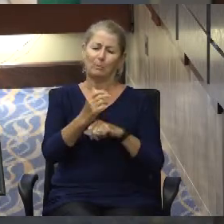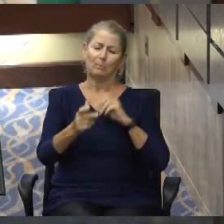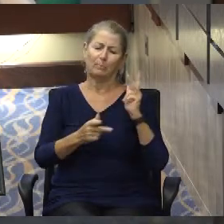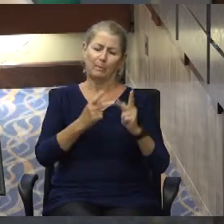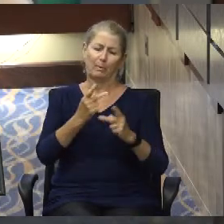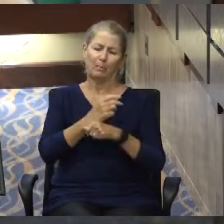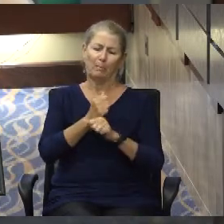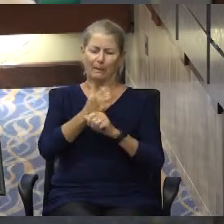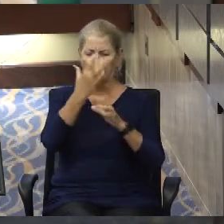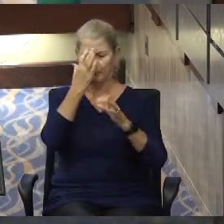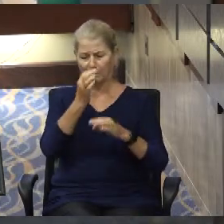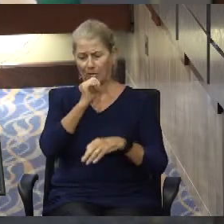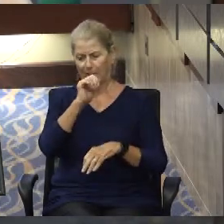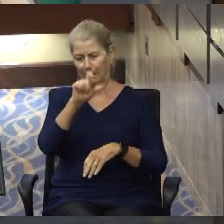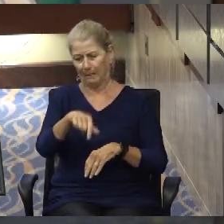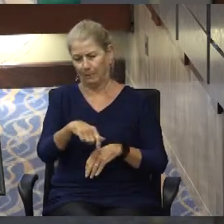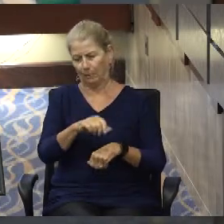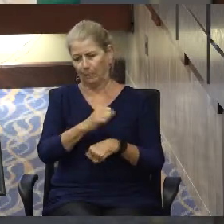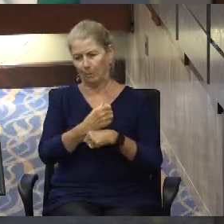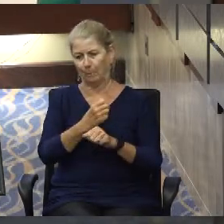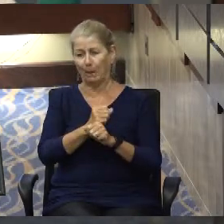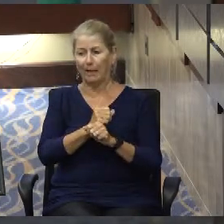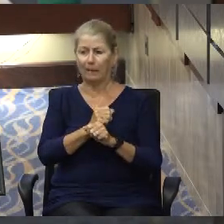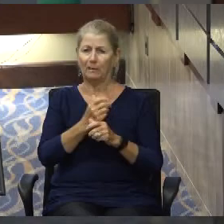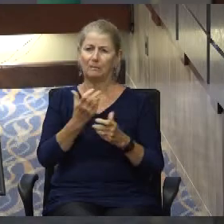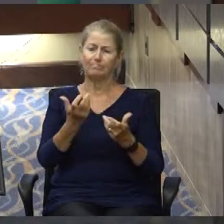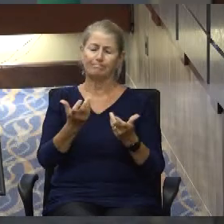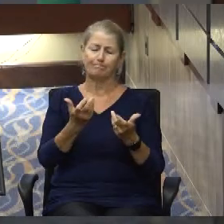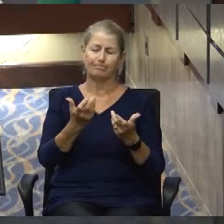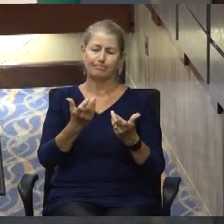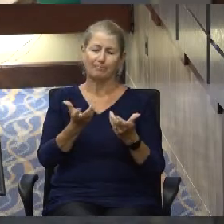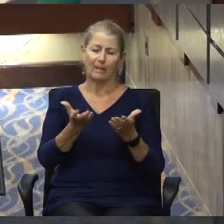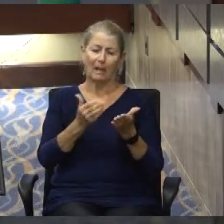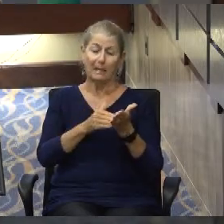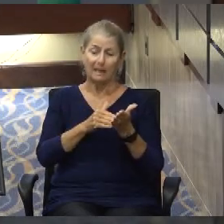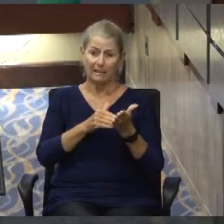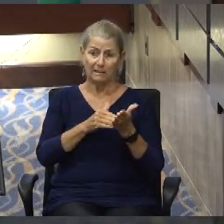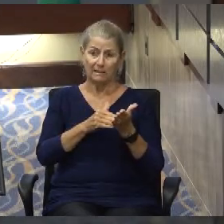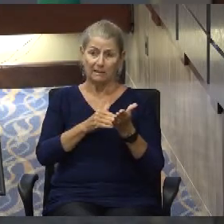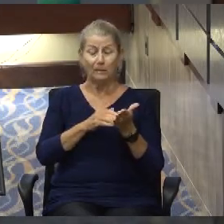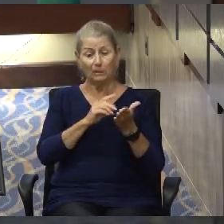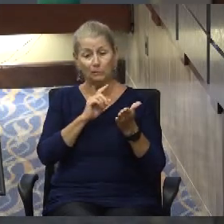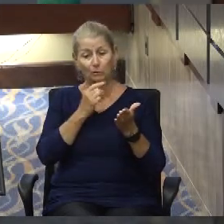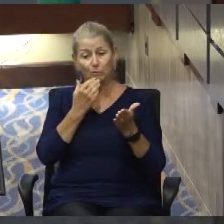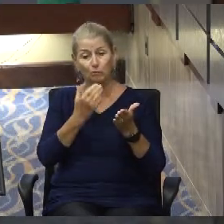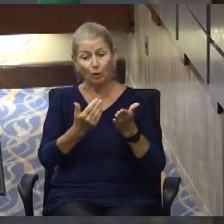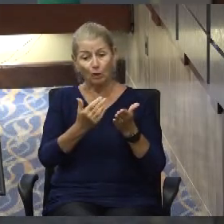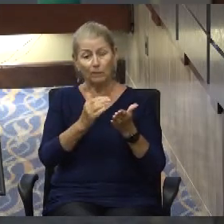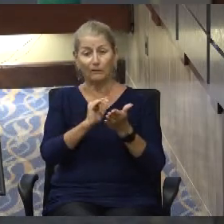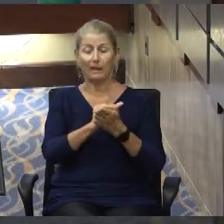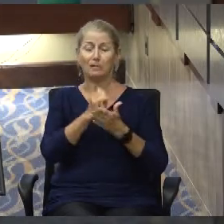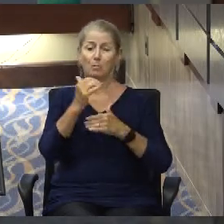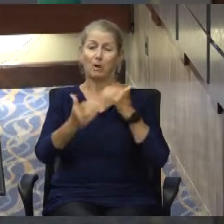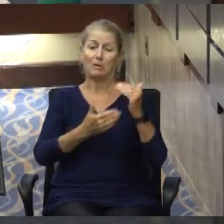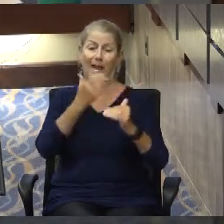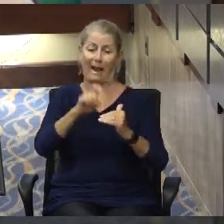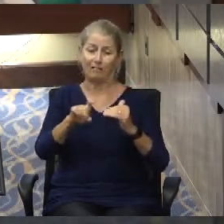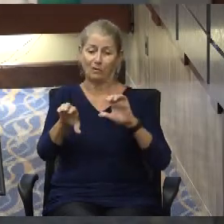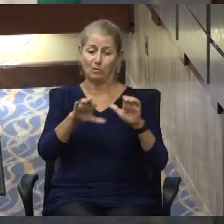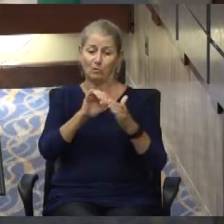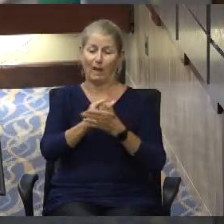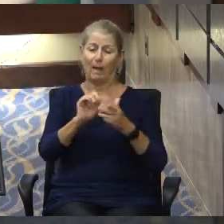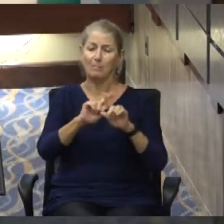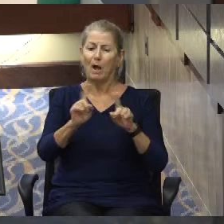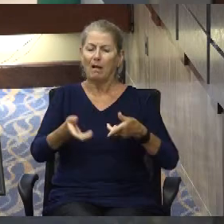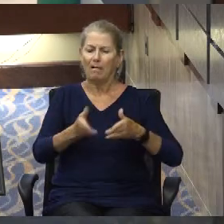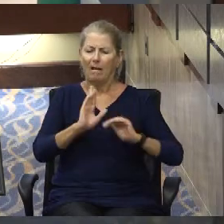decisions that they shouldn't have to make. And then, which, again, it's good, it's progress, we have to do it, but, let